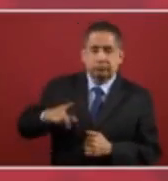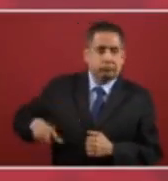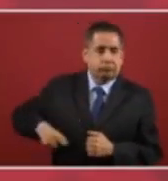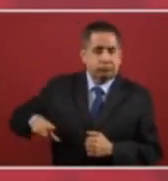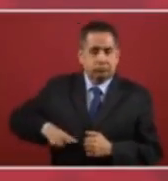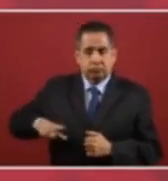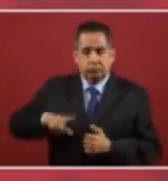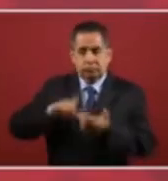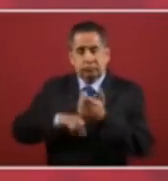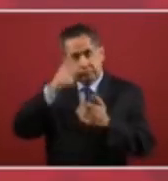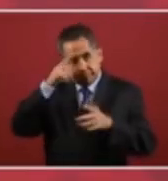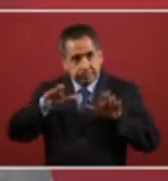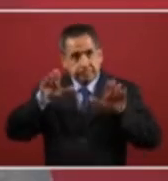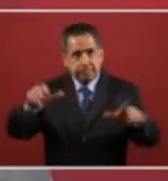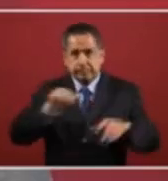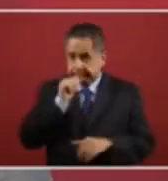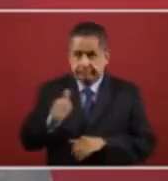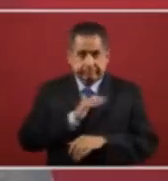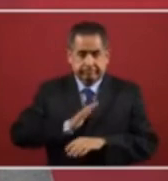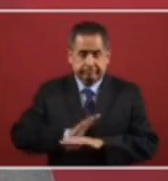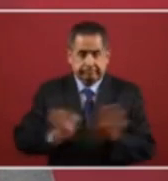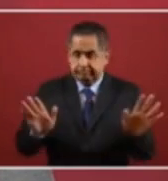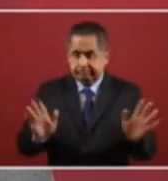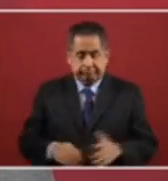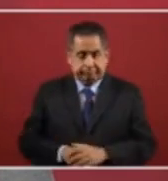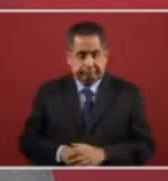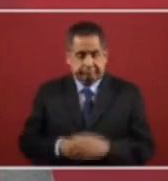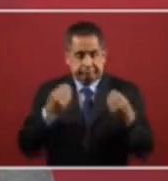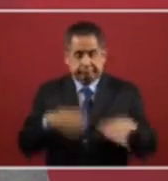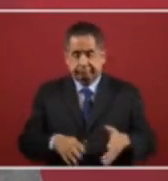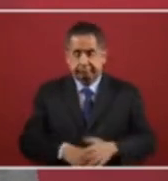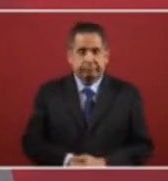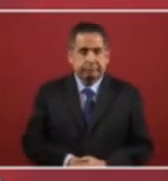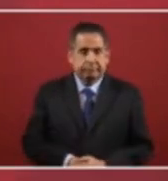that's public for aviation.